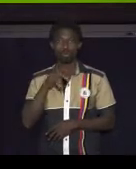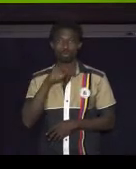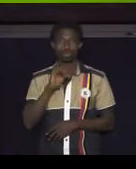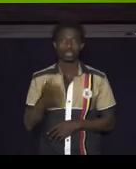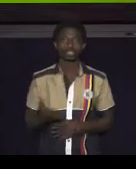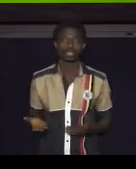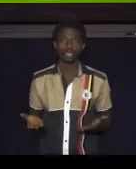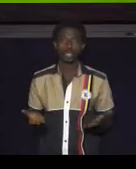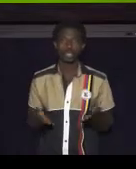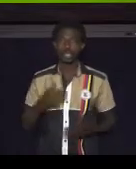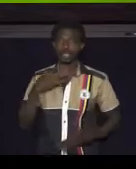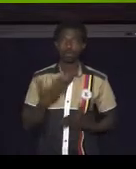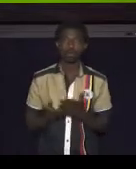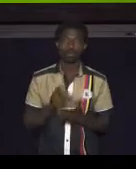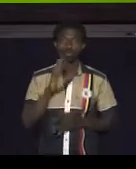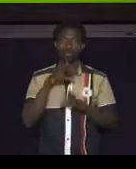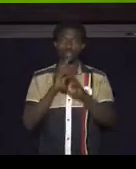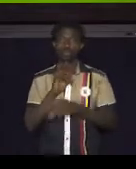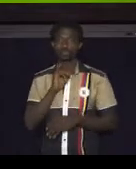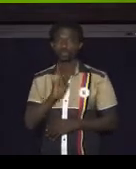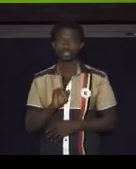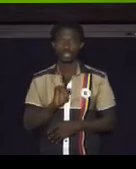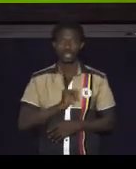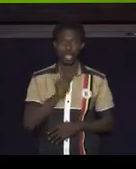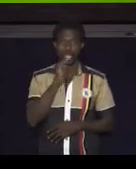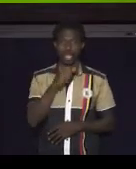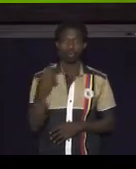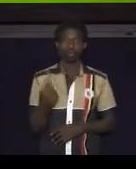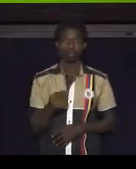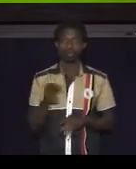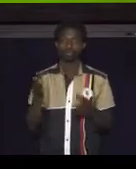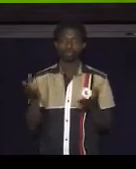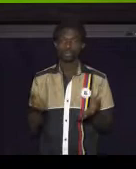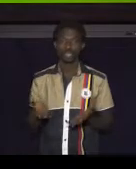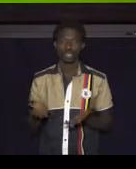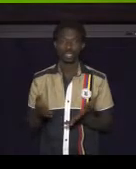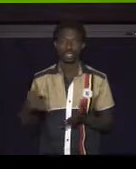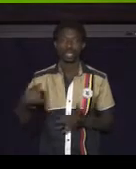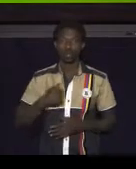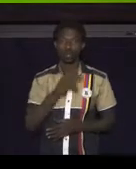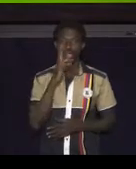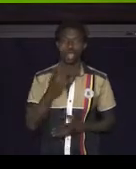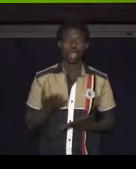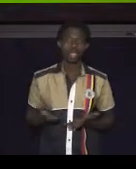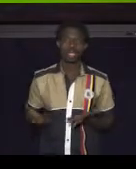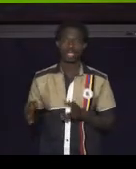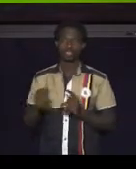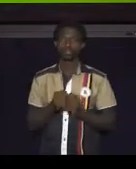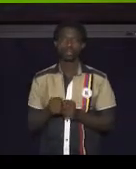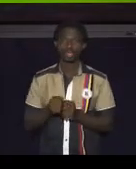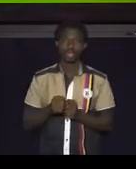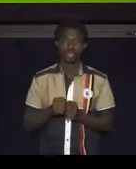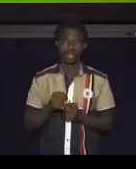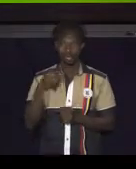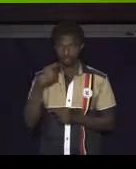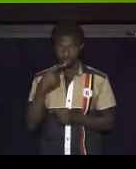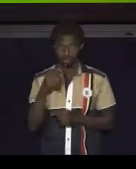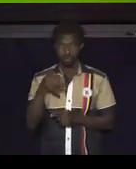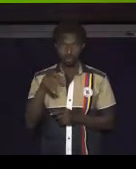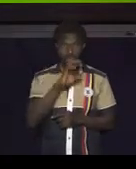here. Good, your response is I am also here. We are here together, then you